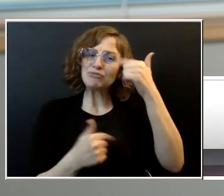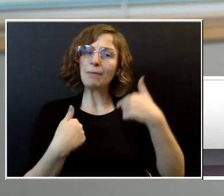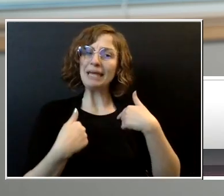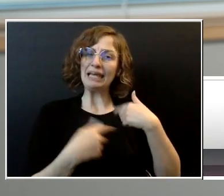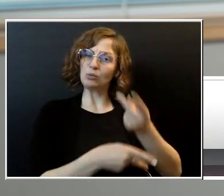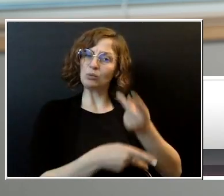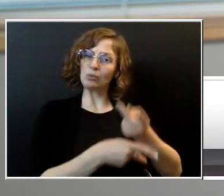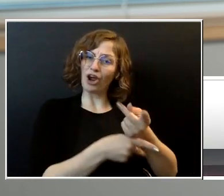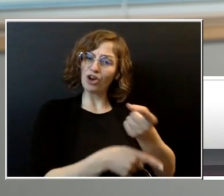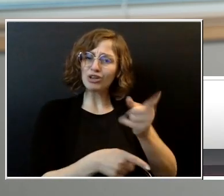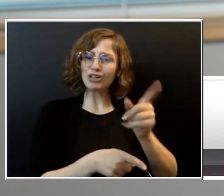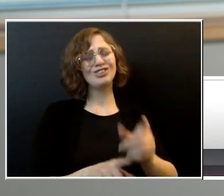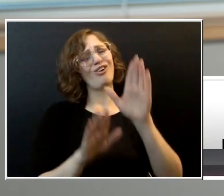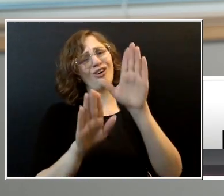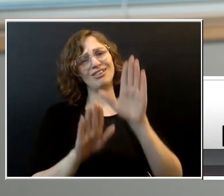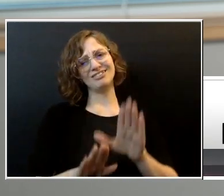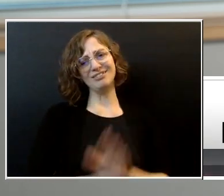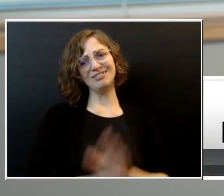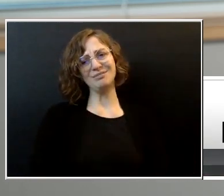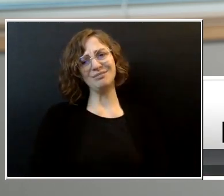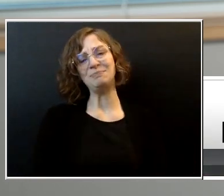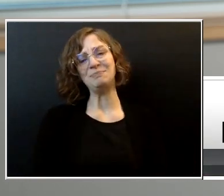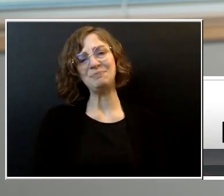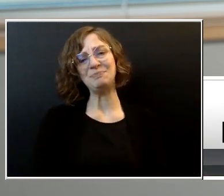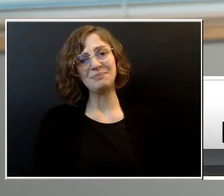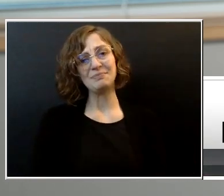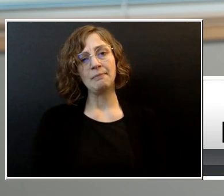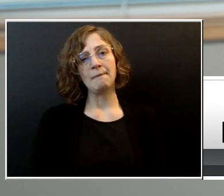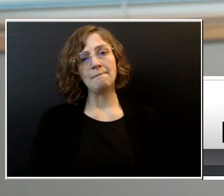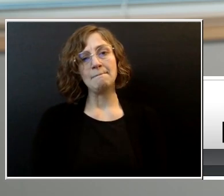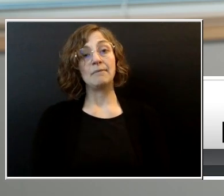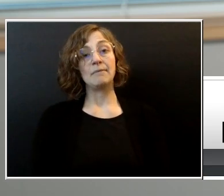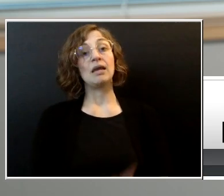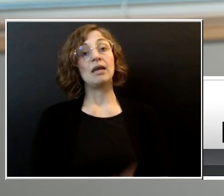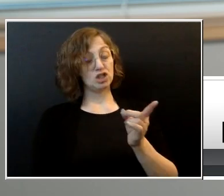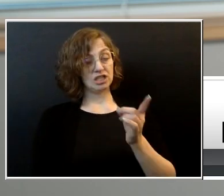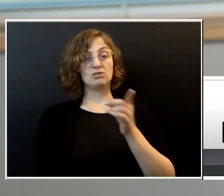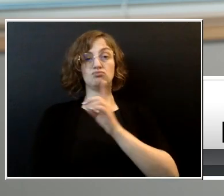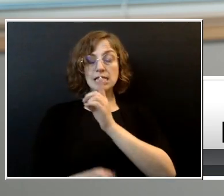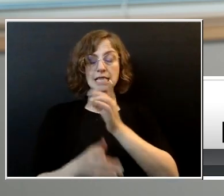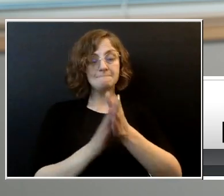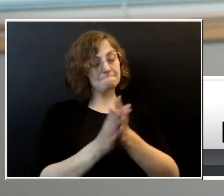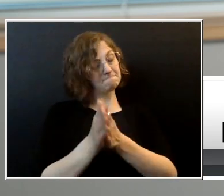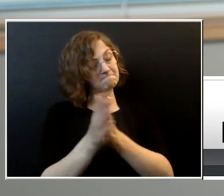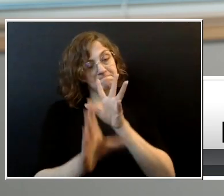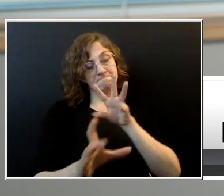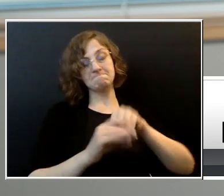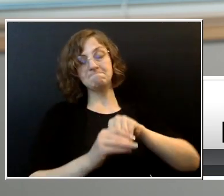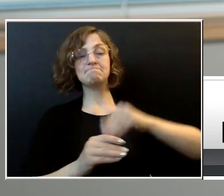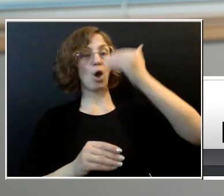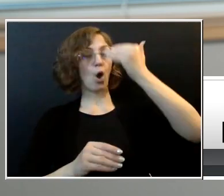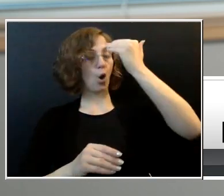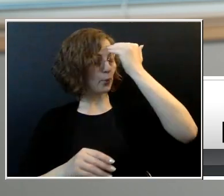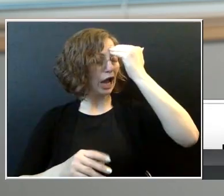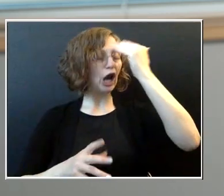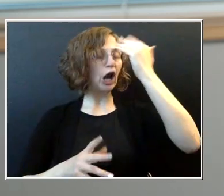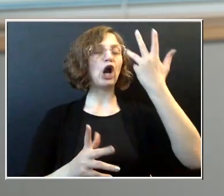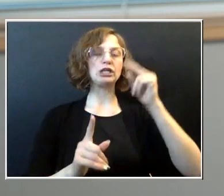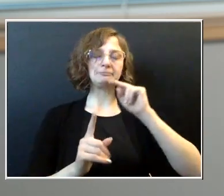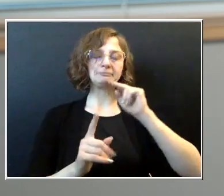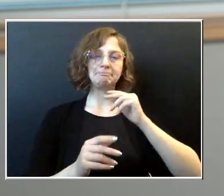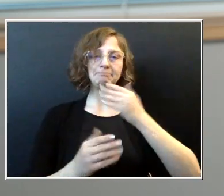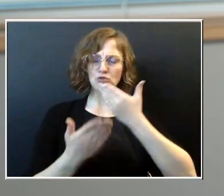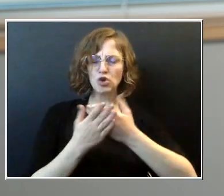awesome. She is highly engaged, aware, insightful about what she's going through, what